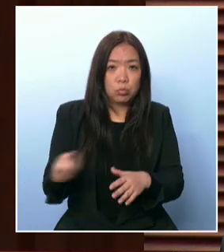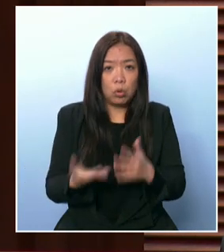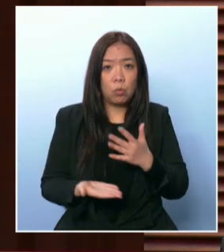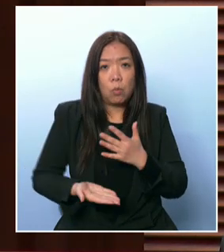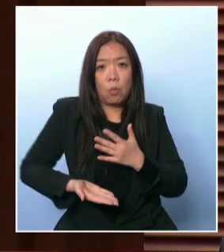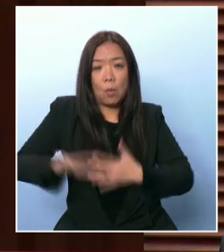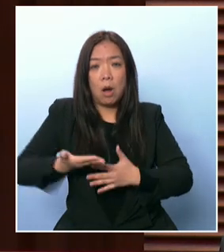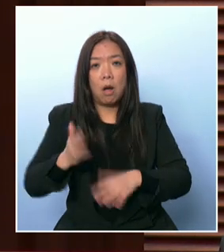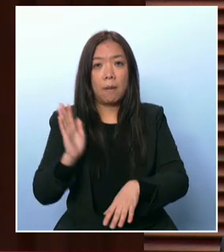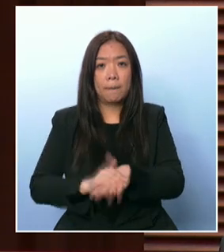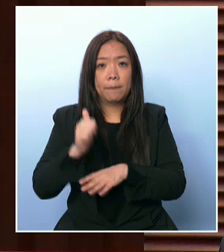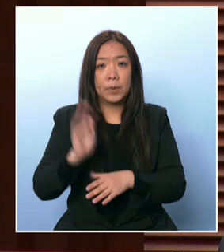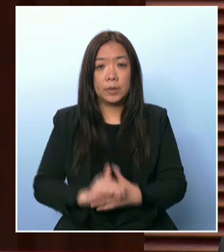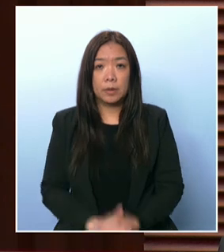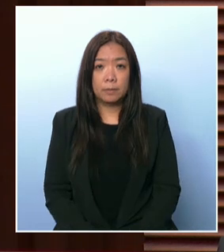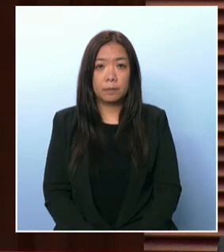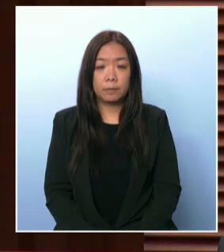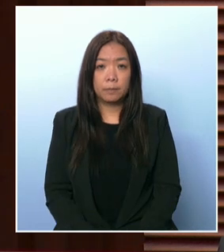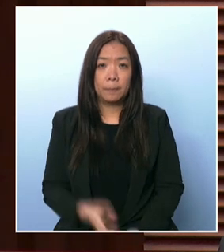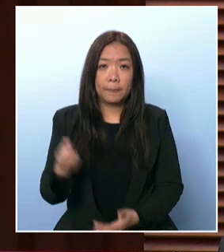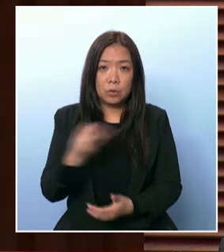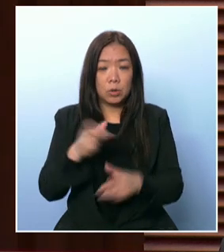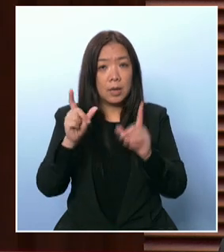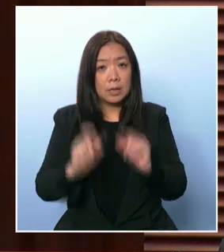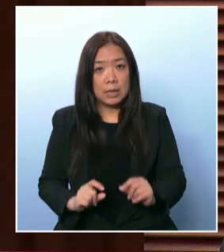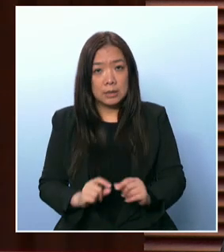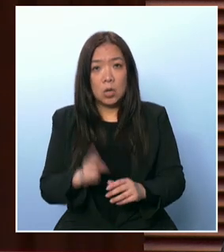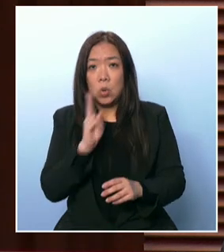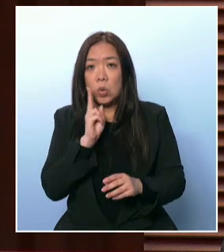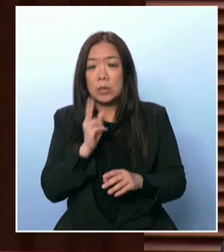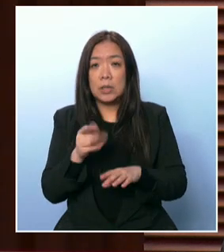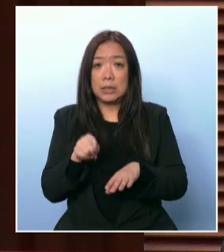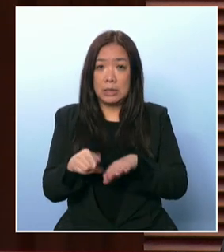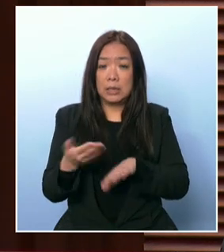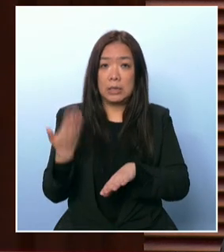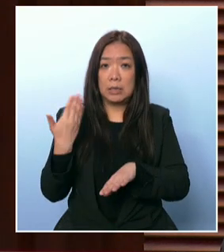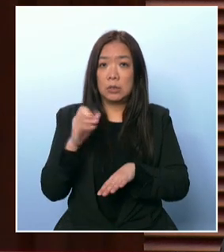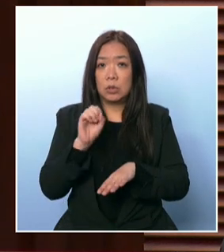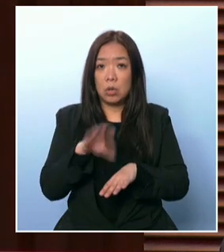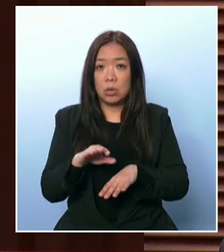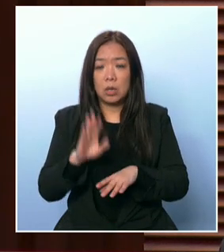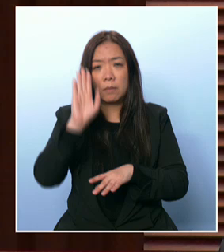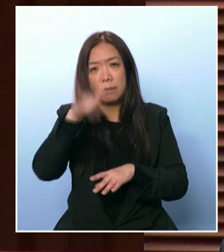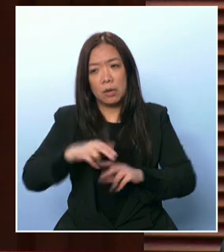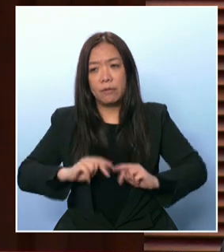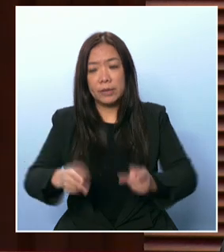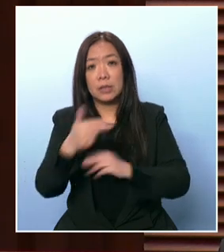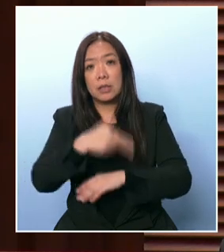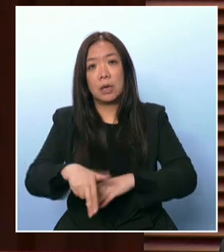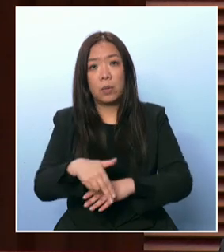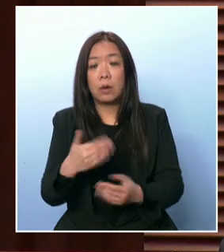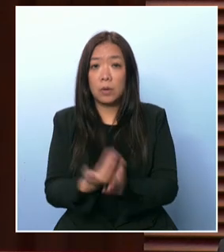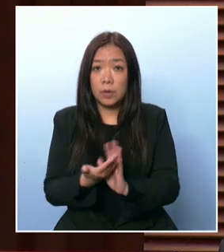the funding offers staunch support so that we can achieve better results in various